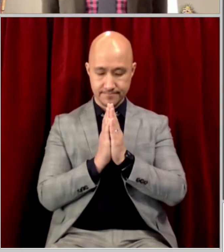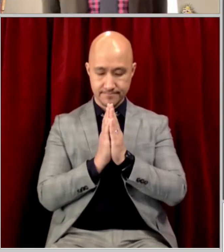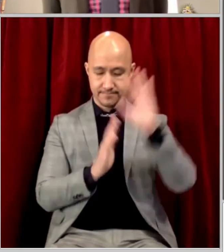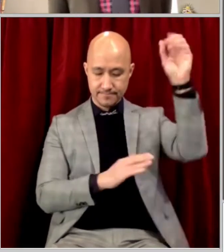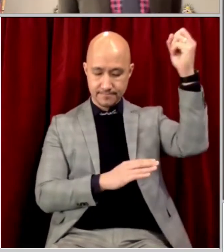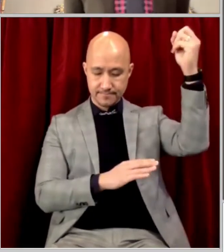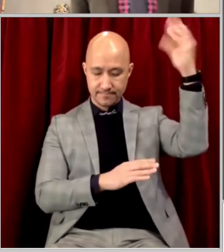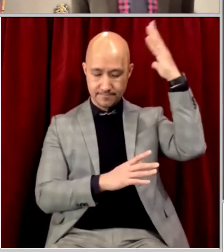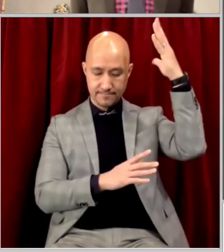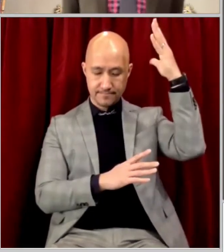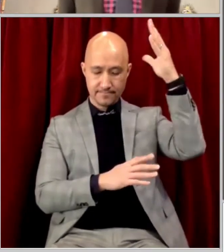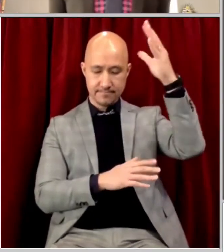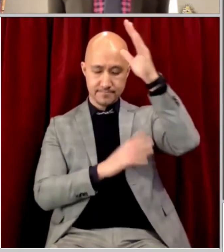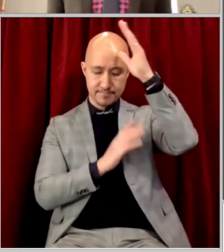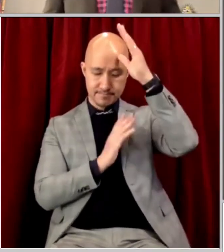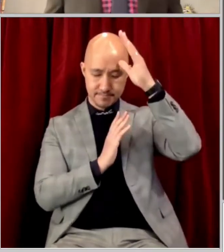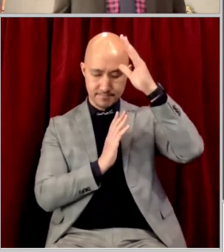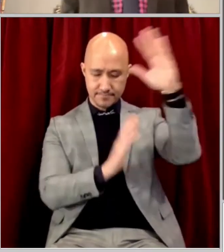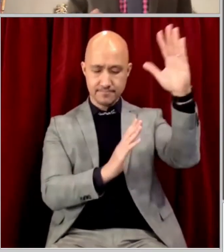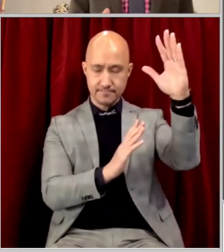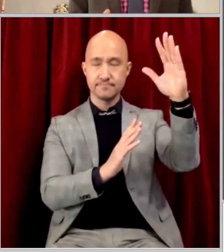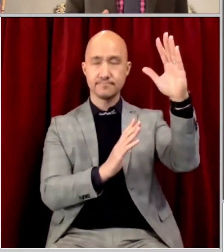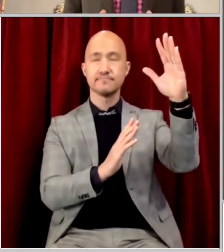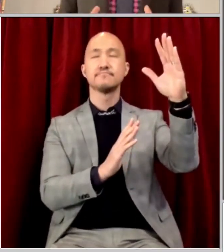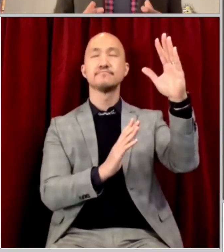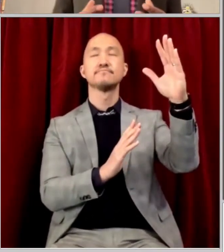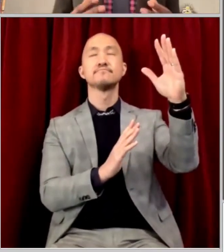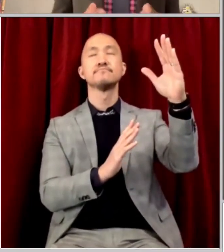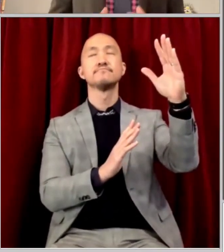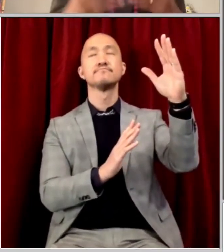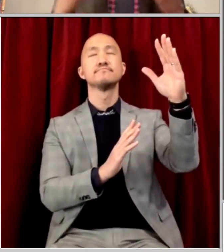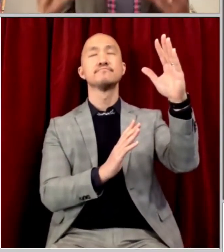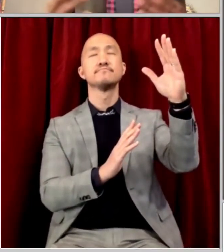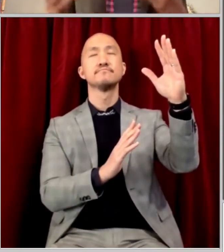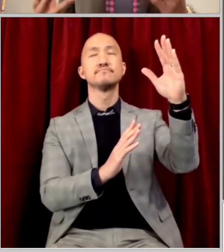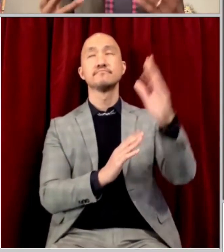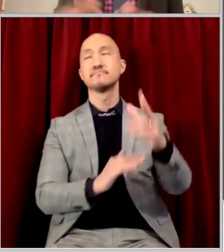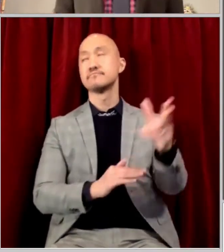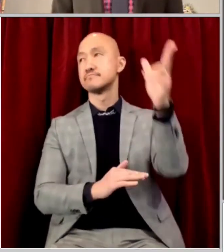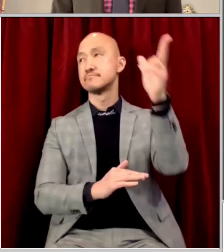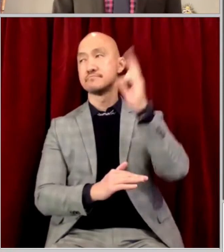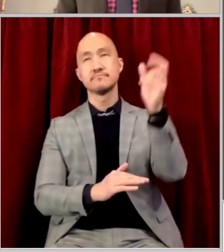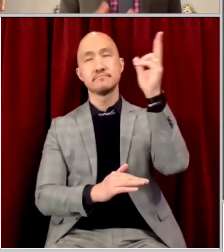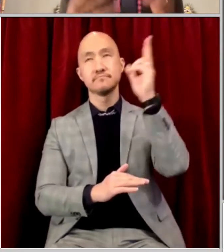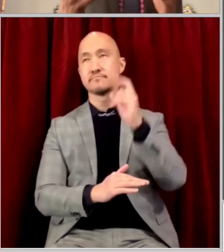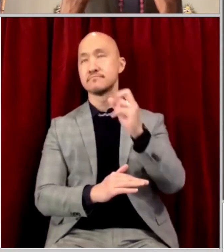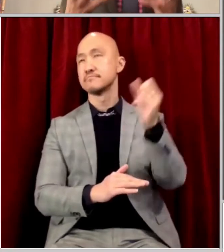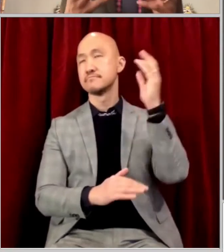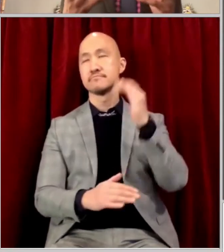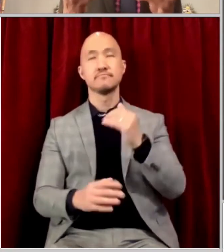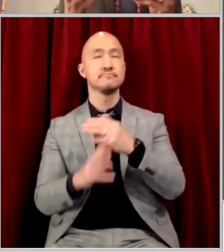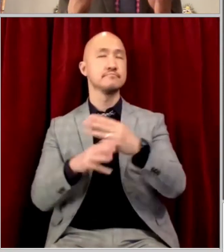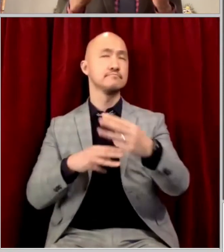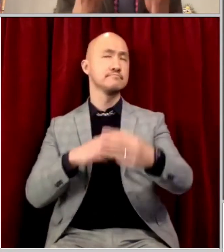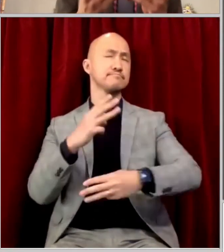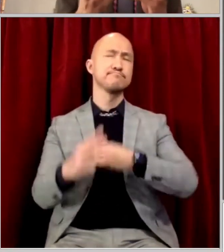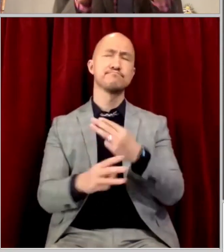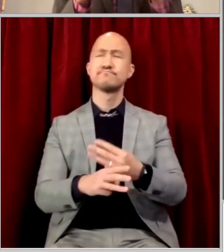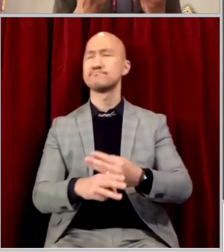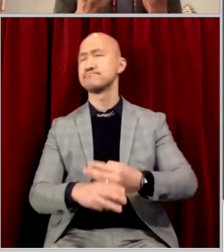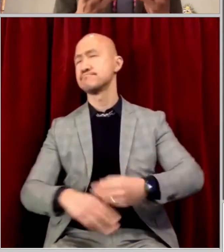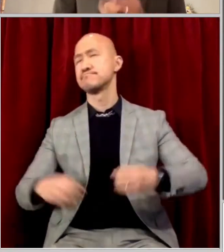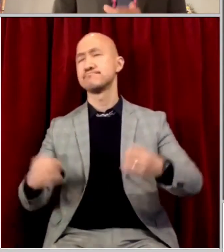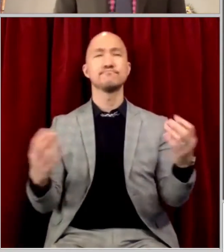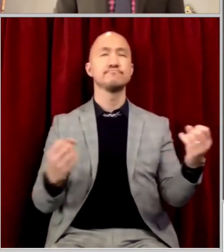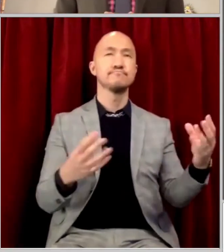Gracious Heavenly Father, Lord God, we come before you now, Lord, because we've heard of many things happening in the world, but this one seems to be just a